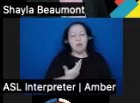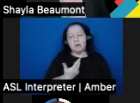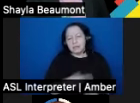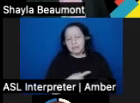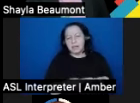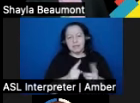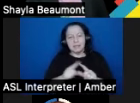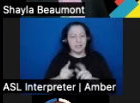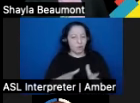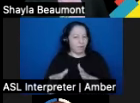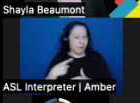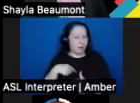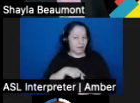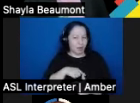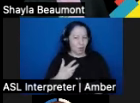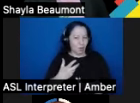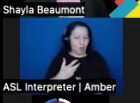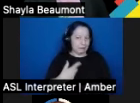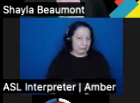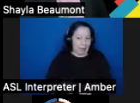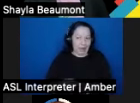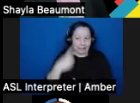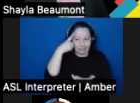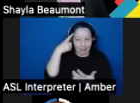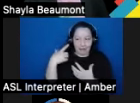even speak about mental health or mental illness. And so,